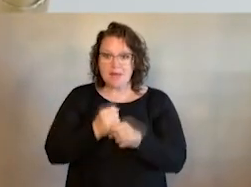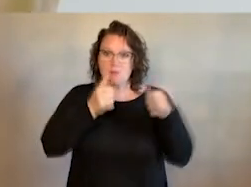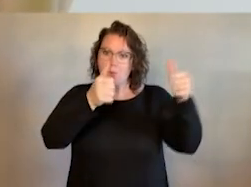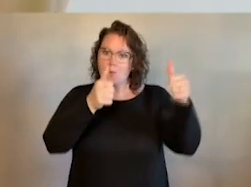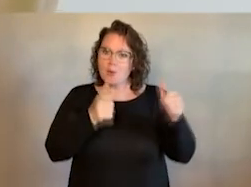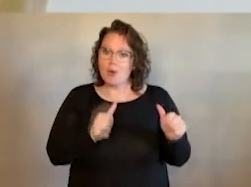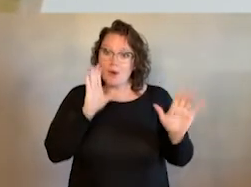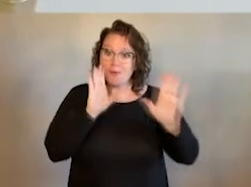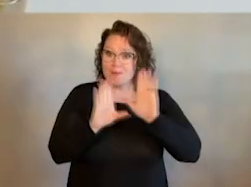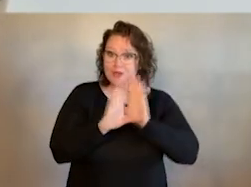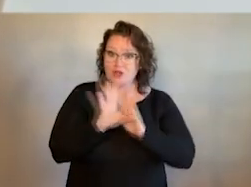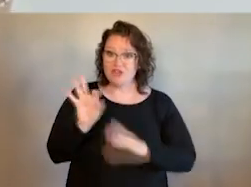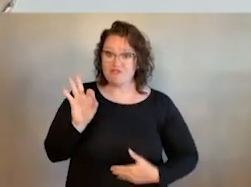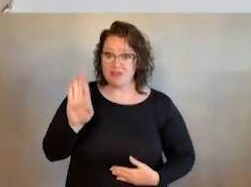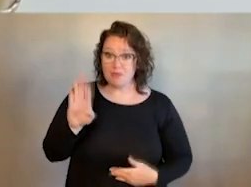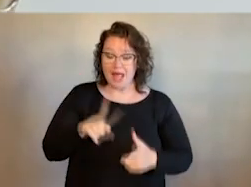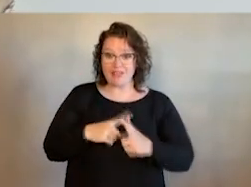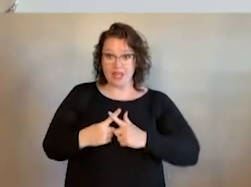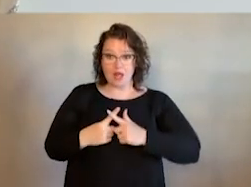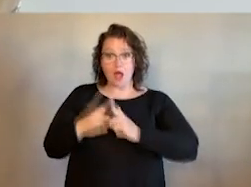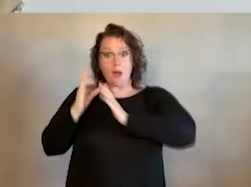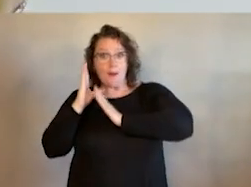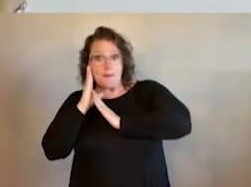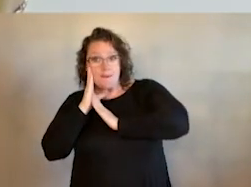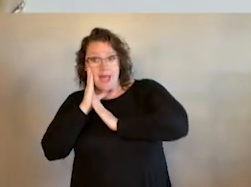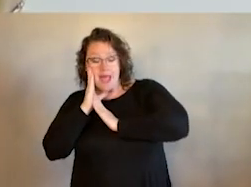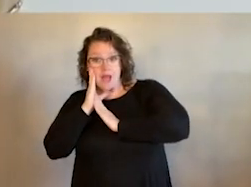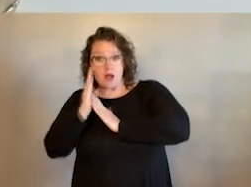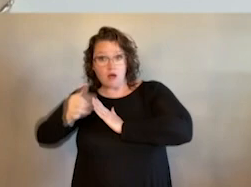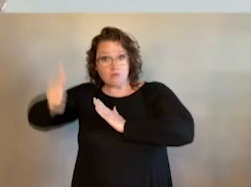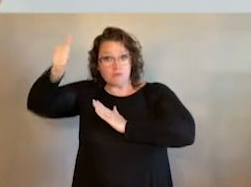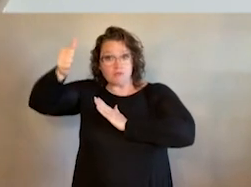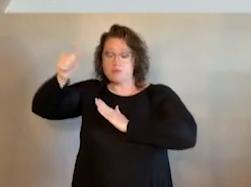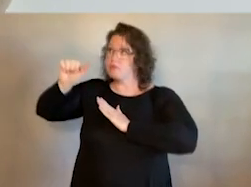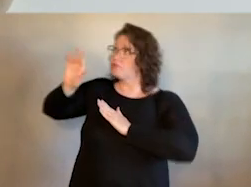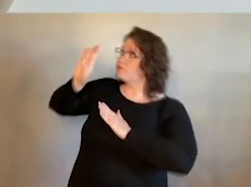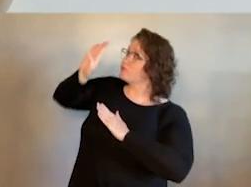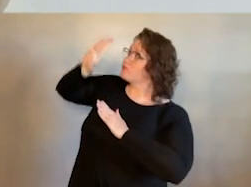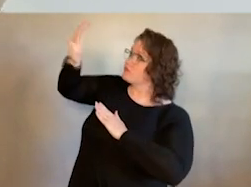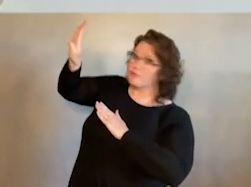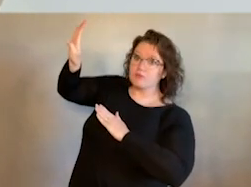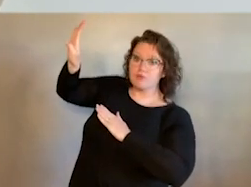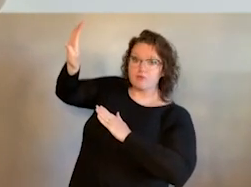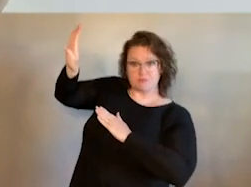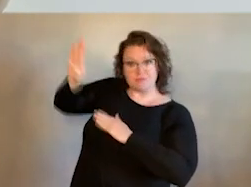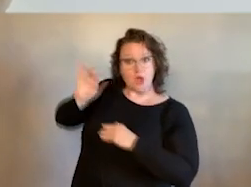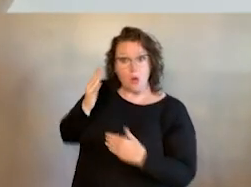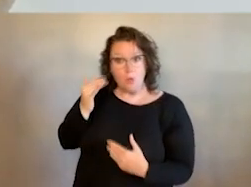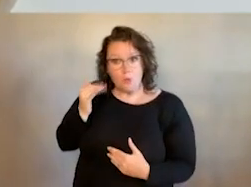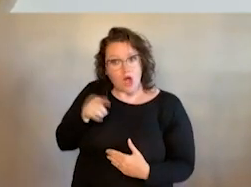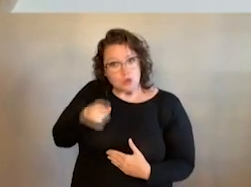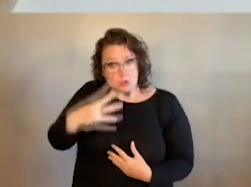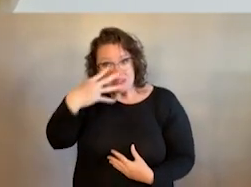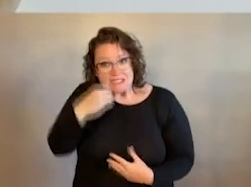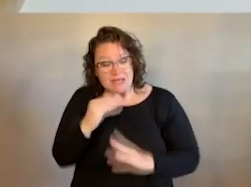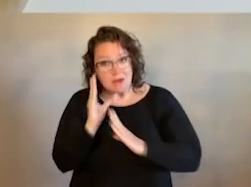and then hang it above your bed. Your bed is where you sleep, it's where you have dreams. So hang the dream catcher above your bed, make sure it lets the good dreams in and